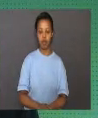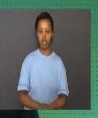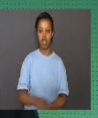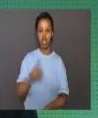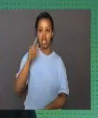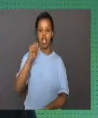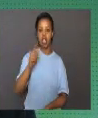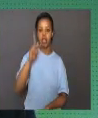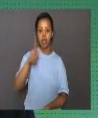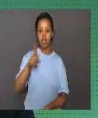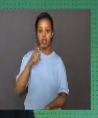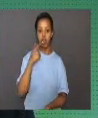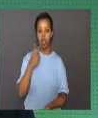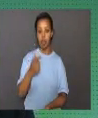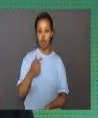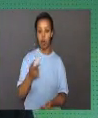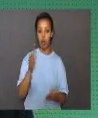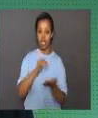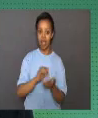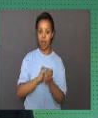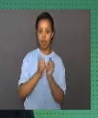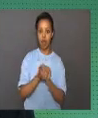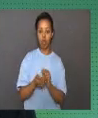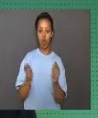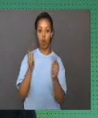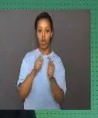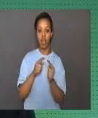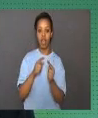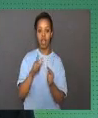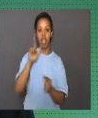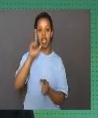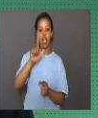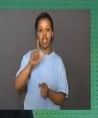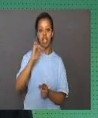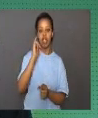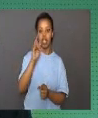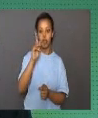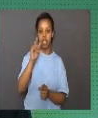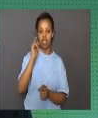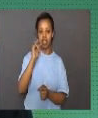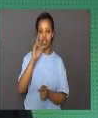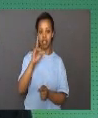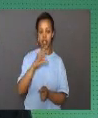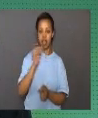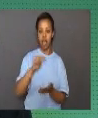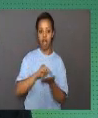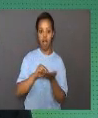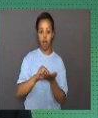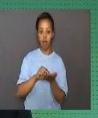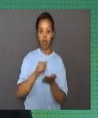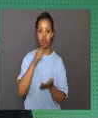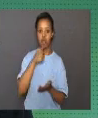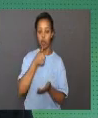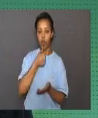TP is also converted into lipids and amino acids. From